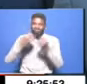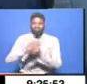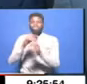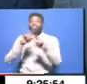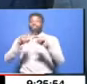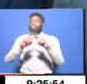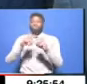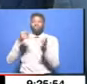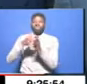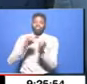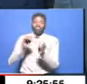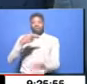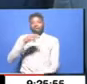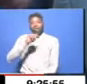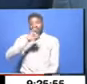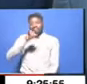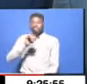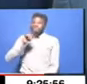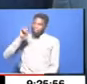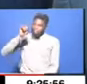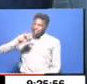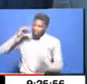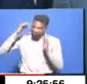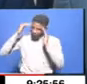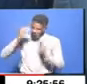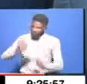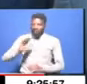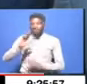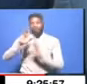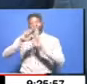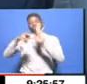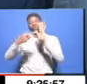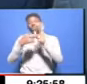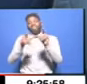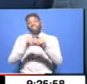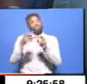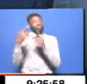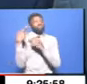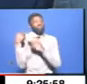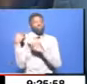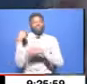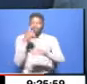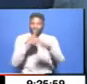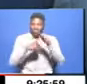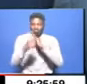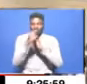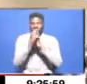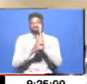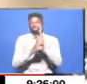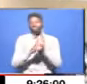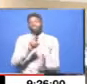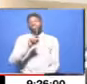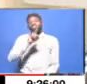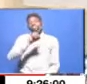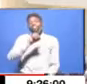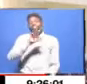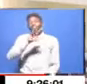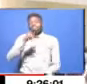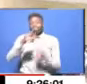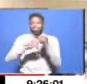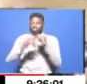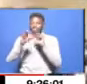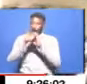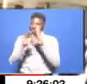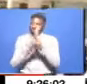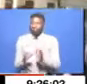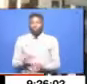just stick to his role and responsibility as prescribed under Article 157 of the Constitution. The DCI further